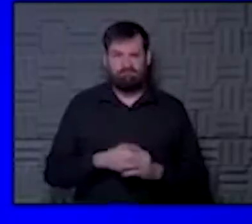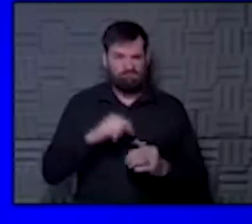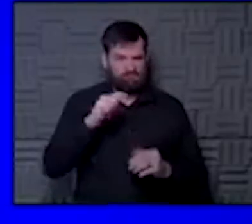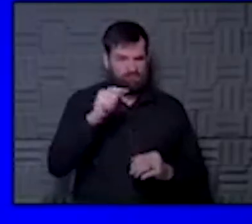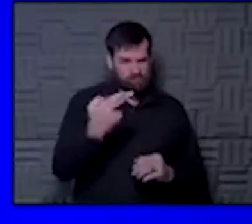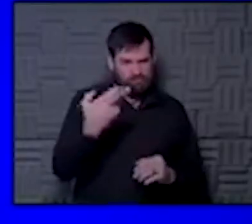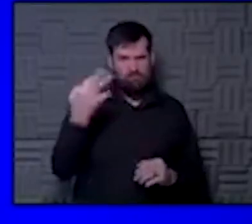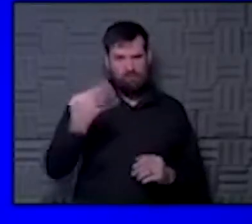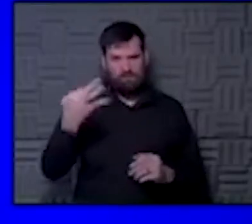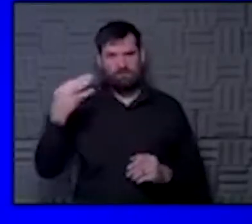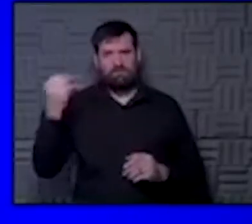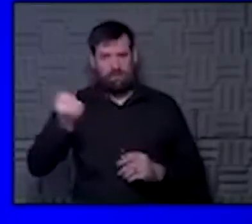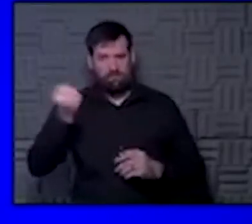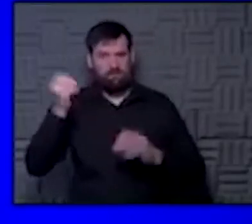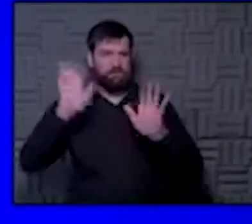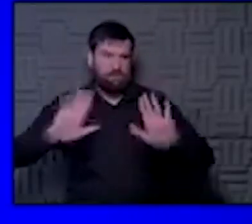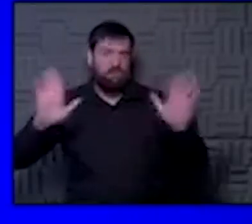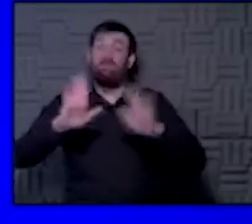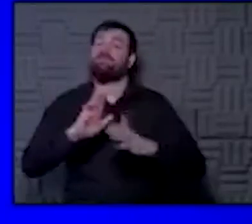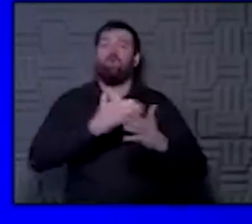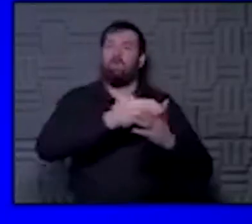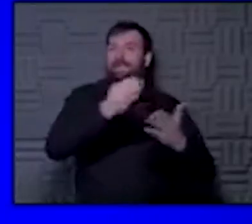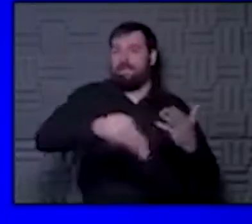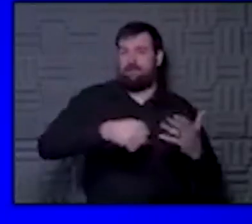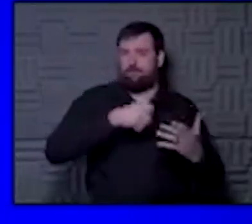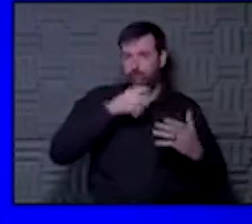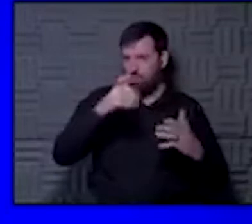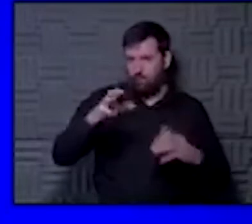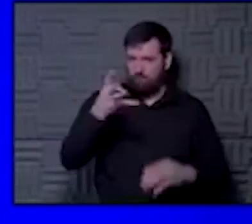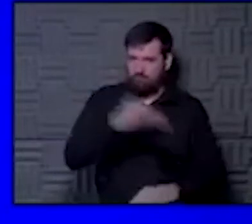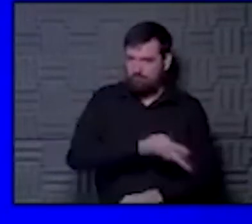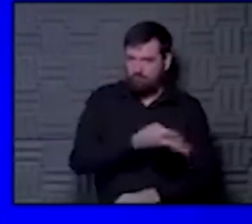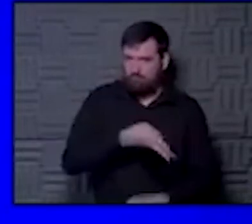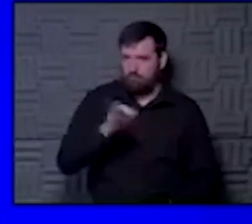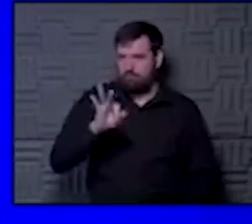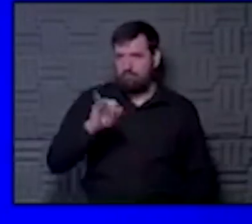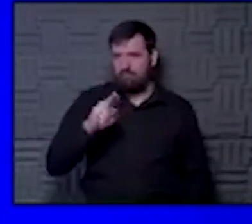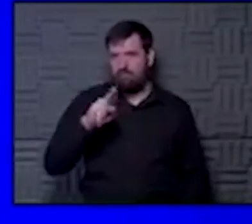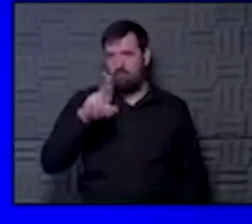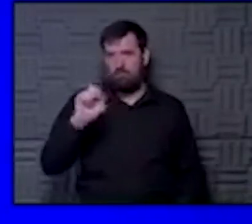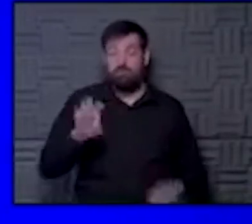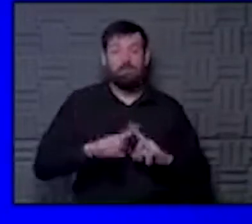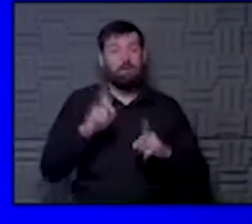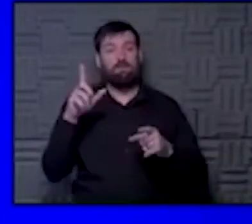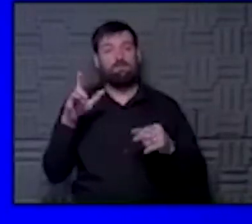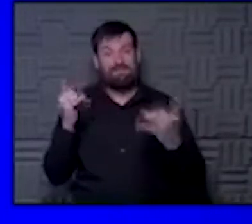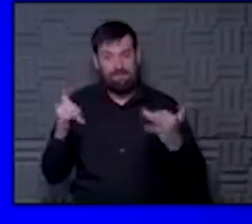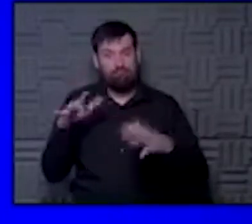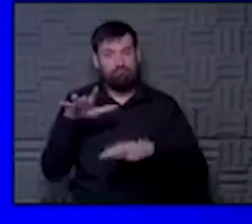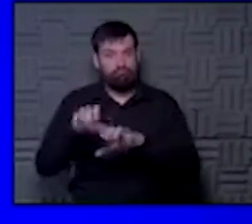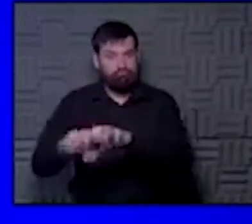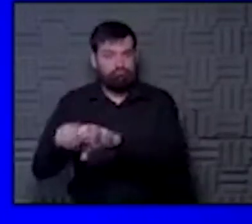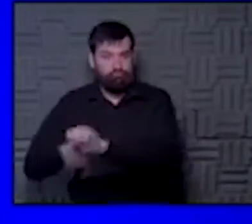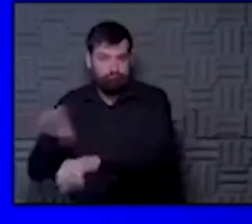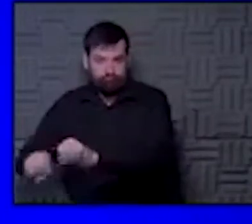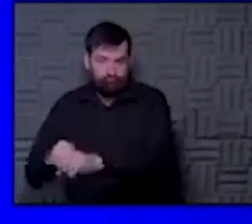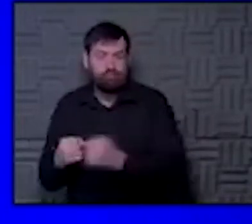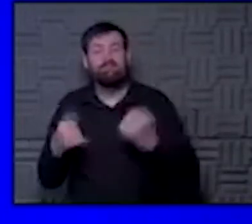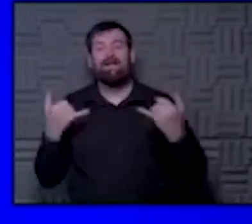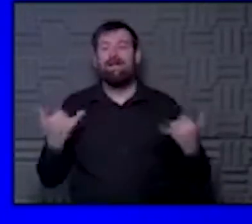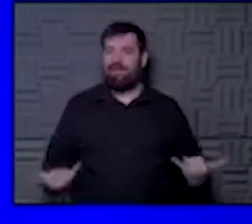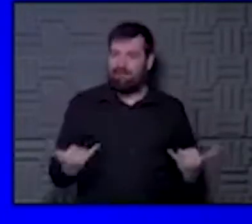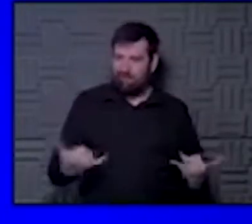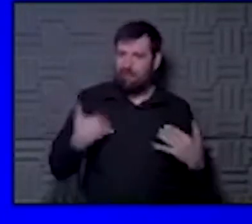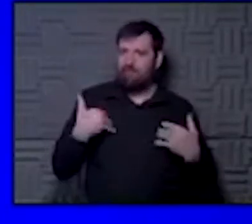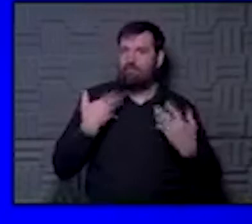Friday, Saturday, Sunday. We don't infuse on the weekends, but we are filling up slots now. And again, there is actually an active screening process,